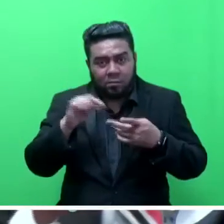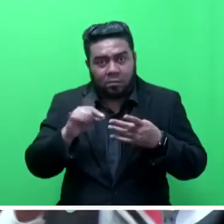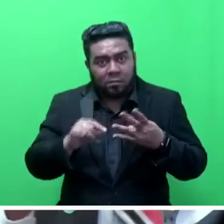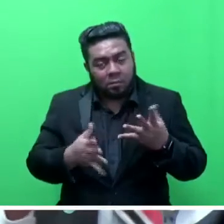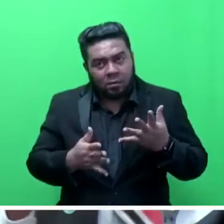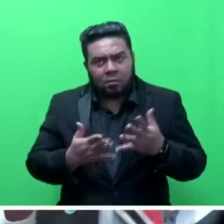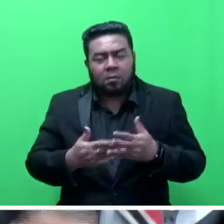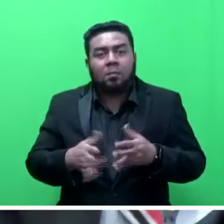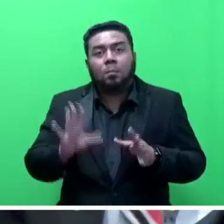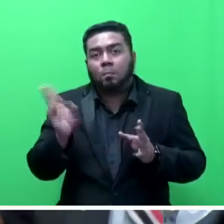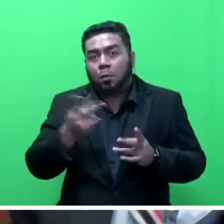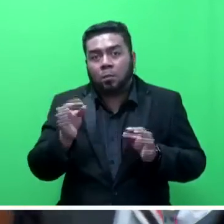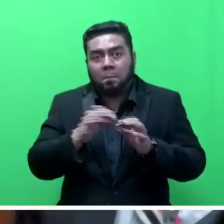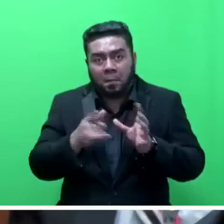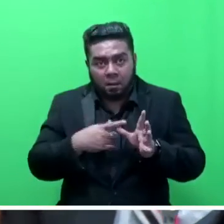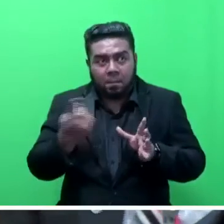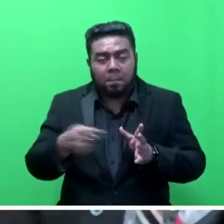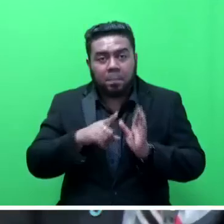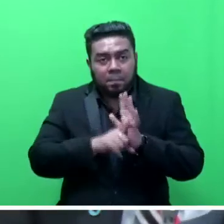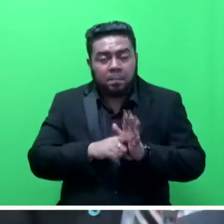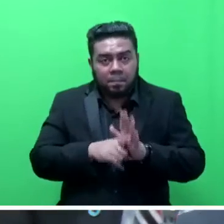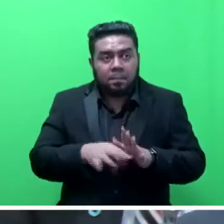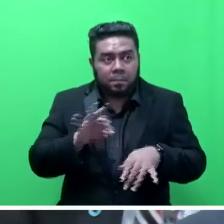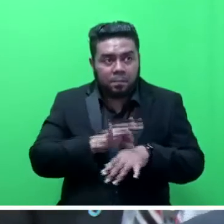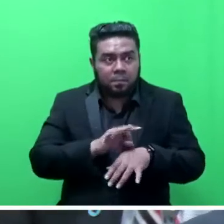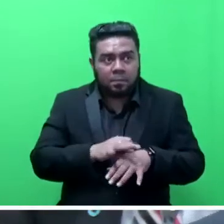after both Ba and Lautoka hospitals, and this is now within their